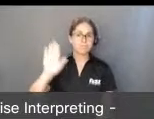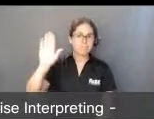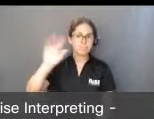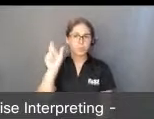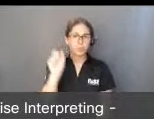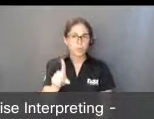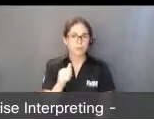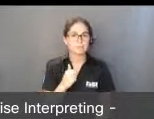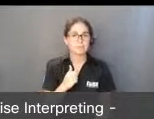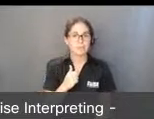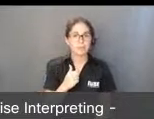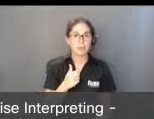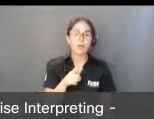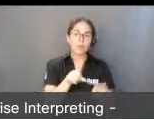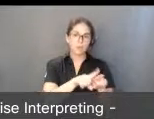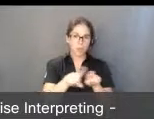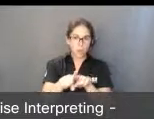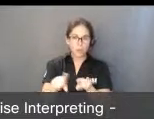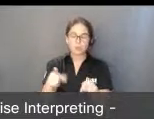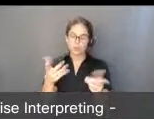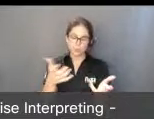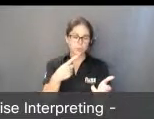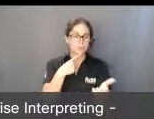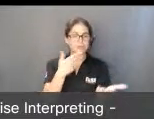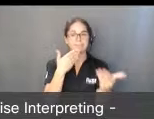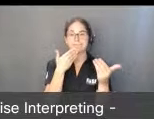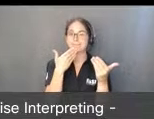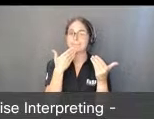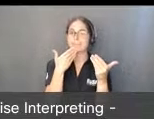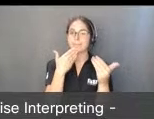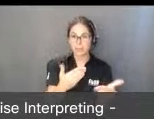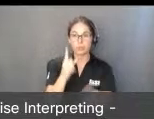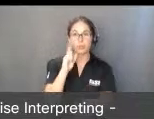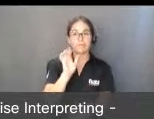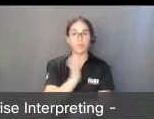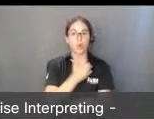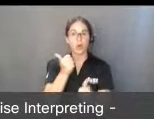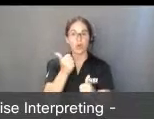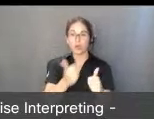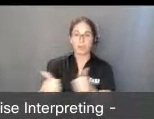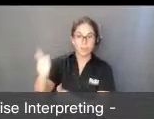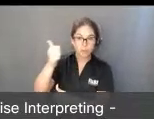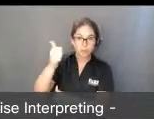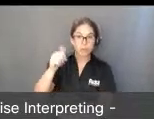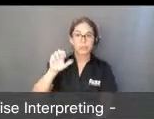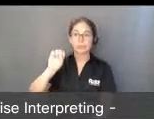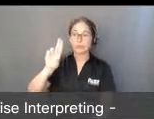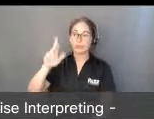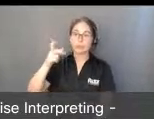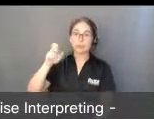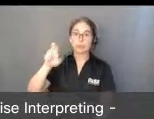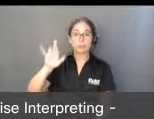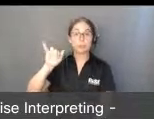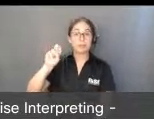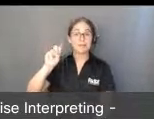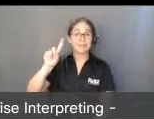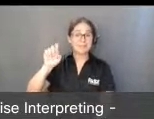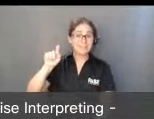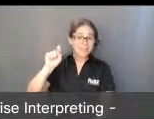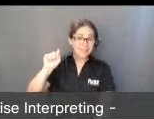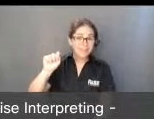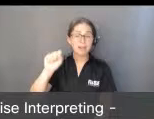all, I also like to just start off by thanking our administration, our superintendent, our teachers, and all the